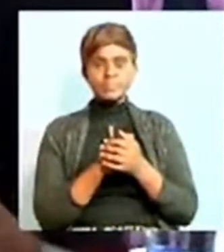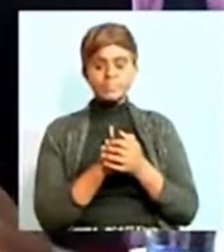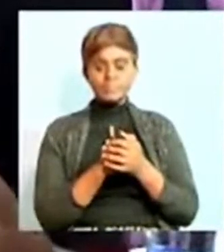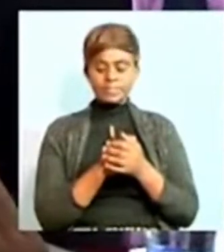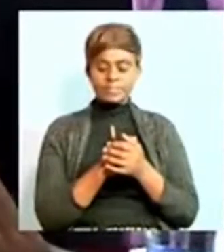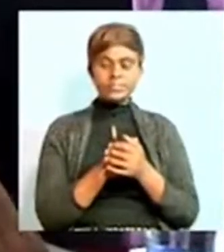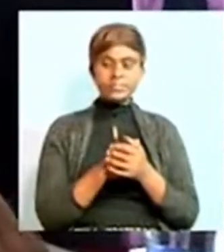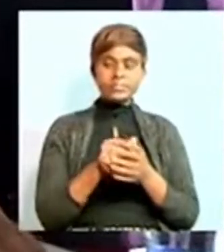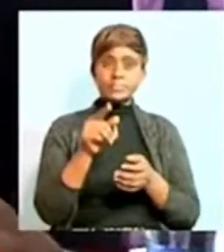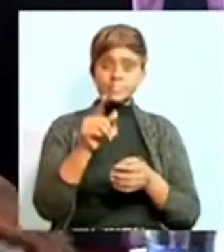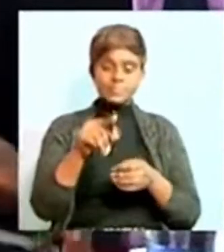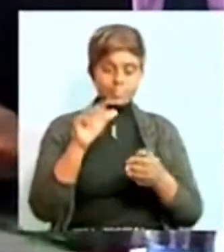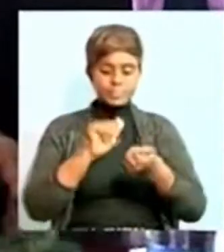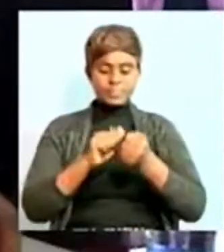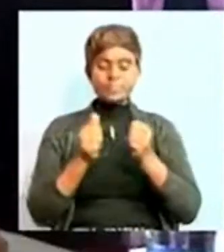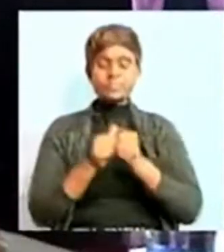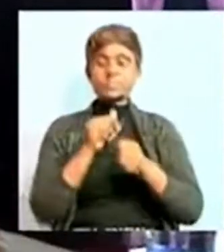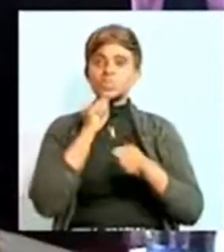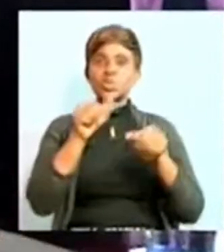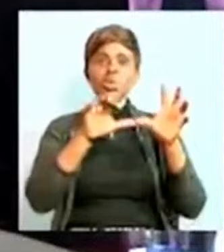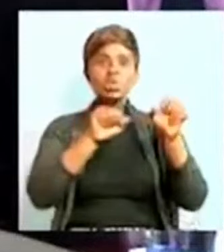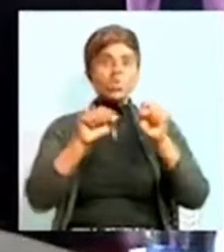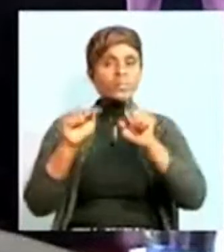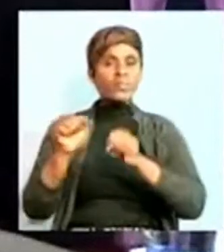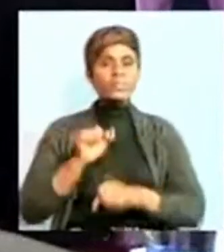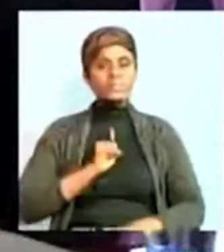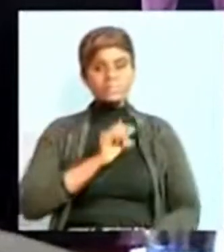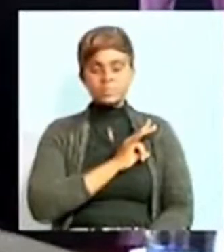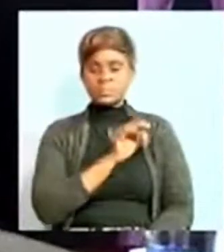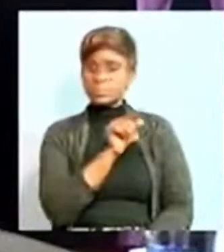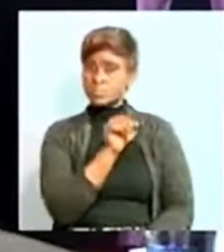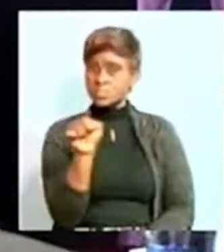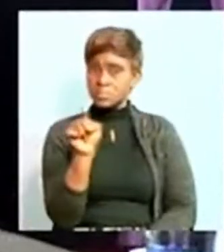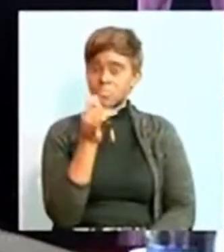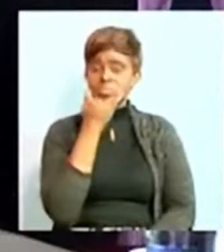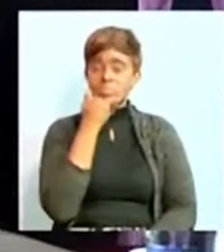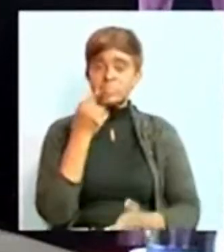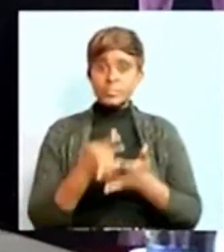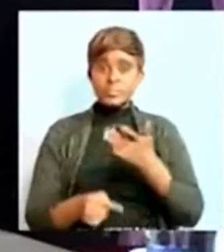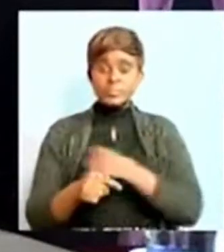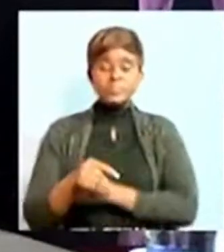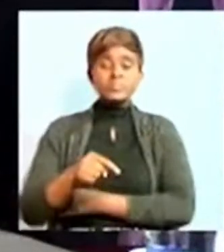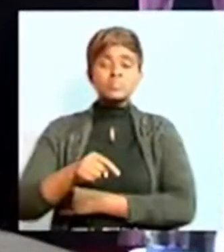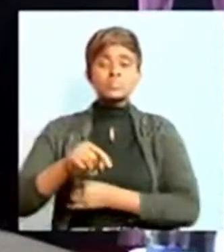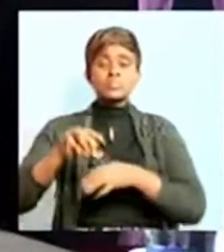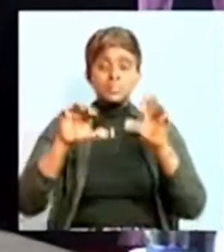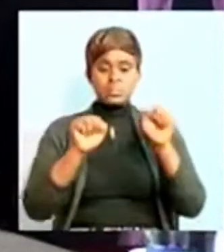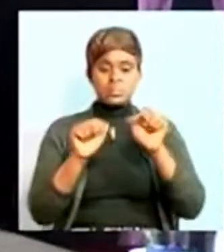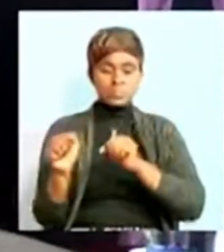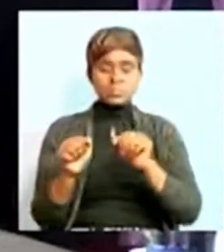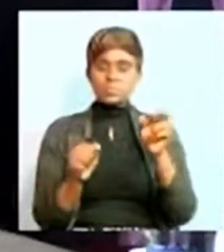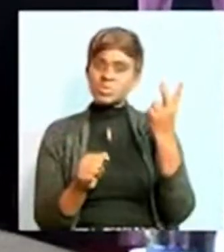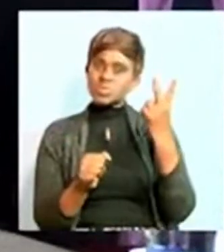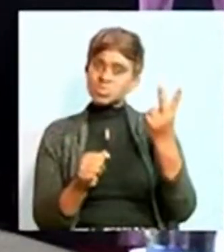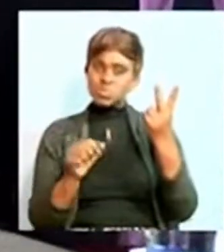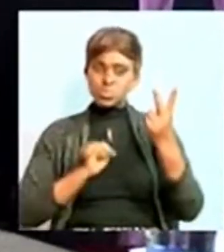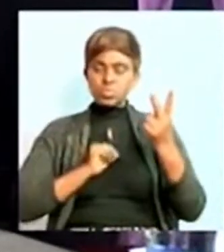Appendix 16 was a query on unconfirmed staff. Chair, failure, the cause of query is failure to confirm 2 members of